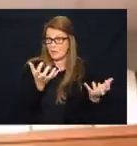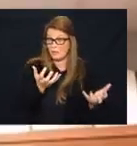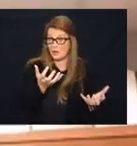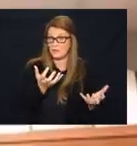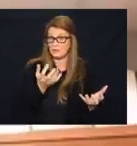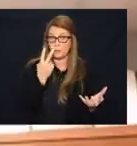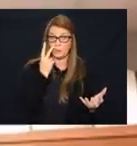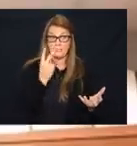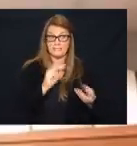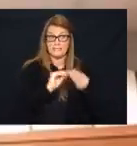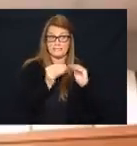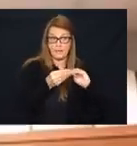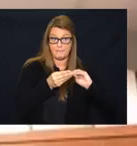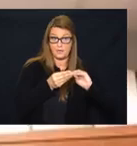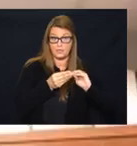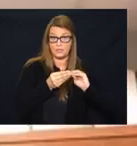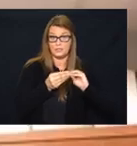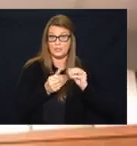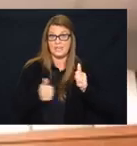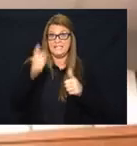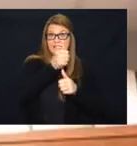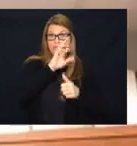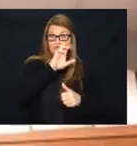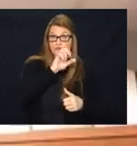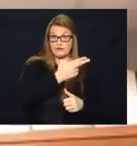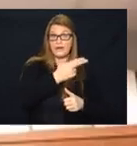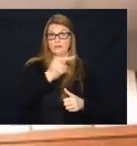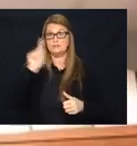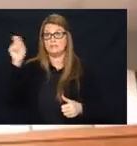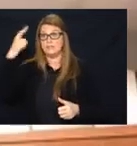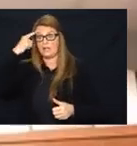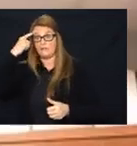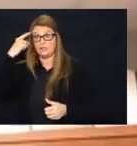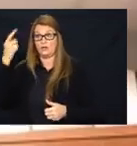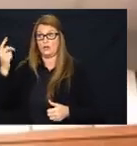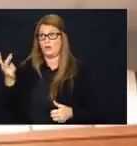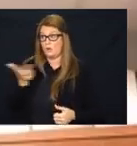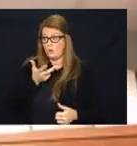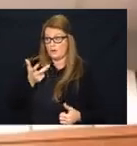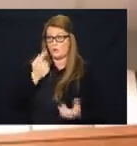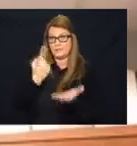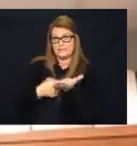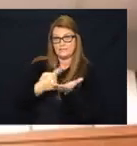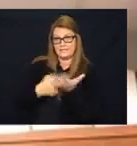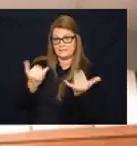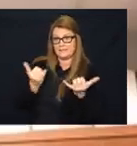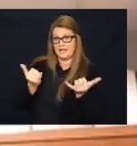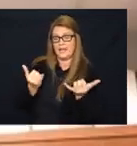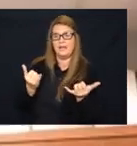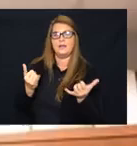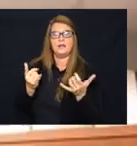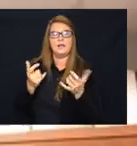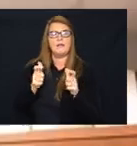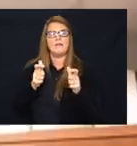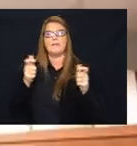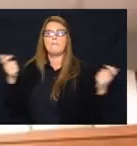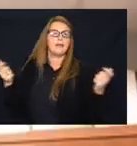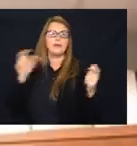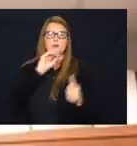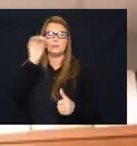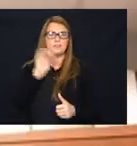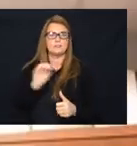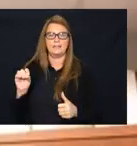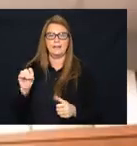look at numbers, and the Secretary and the Governor's staff and I were discussing this earlier today. The larger percentage or